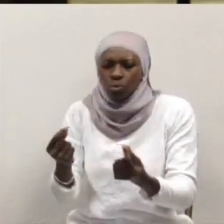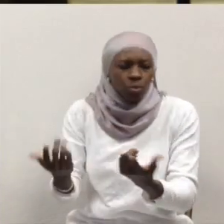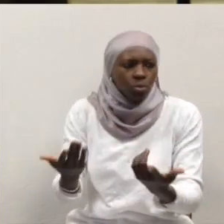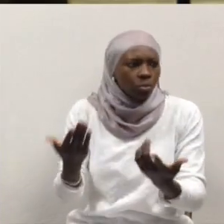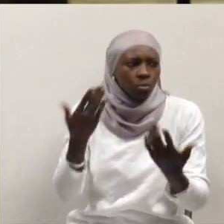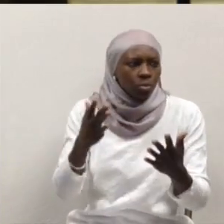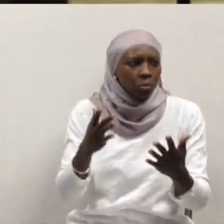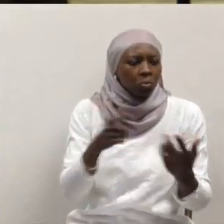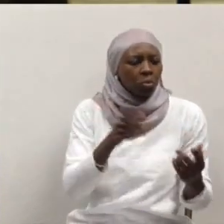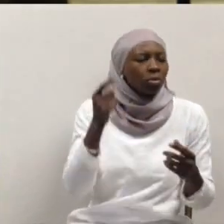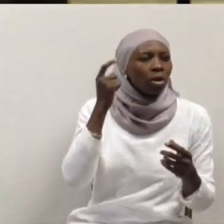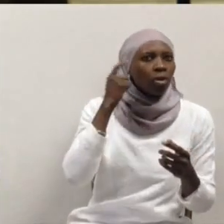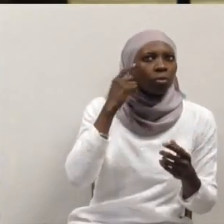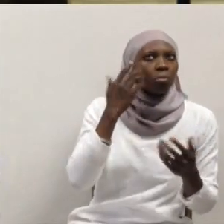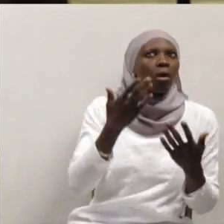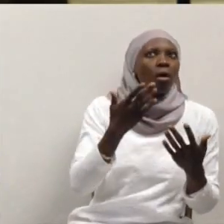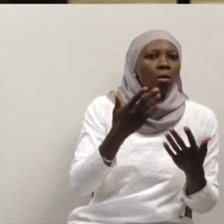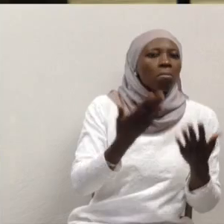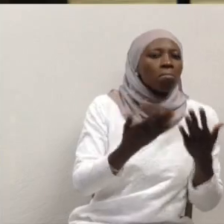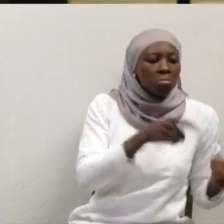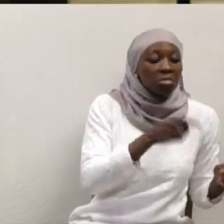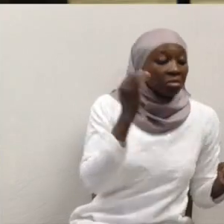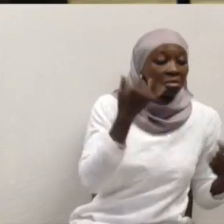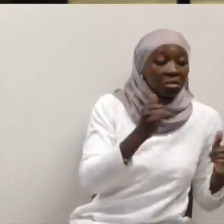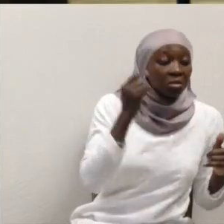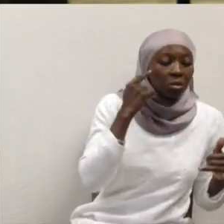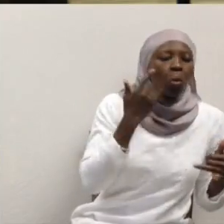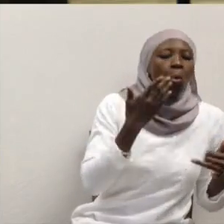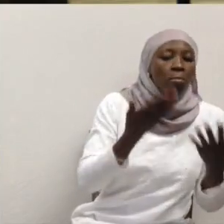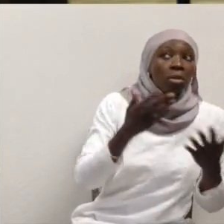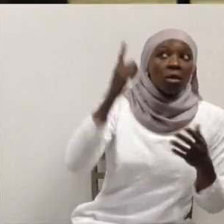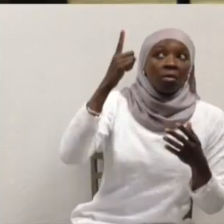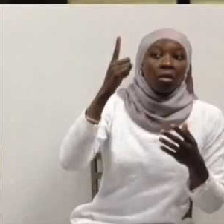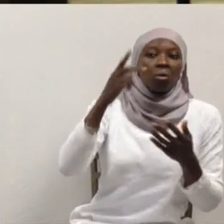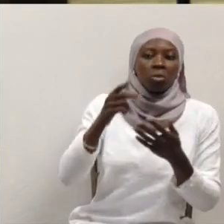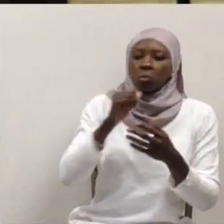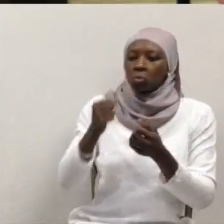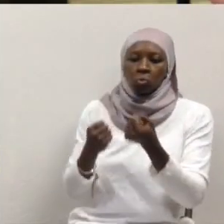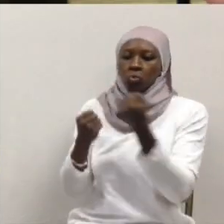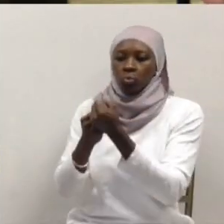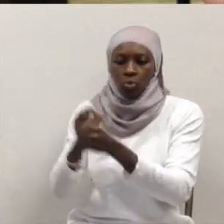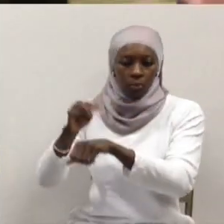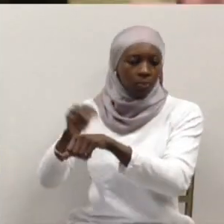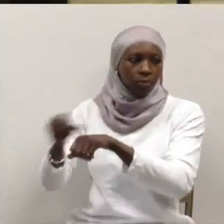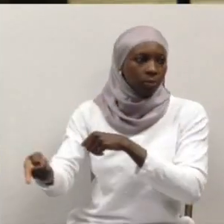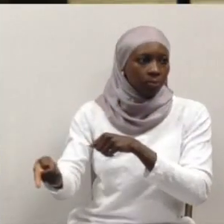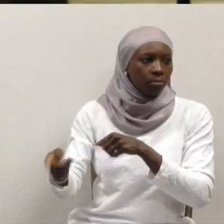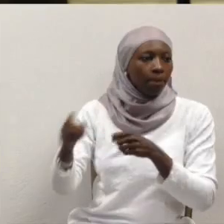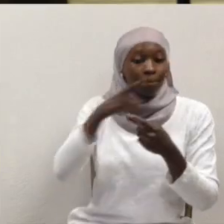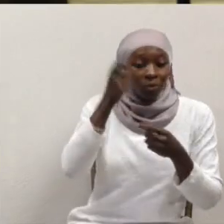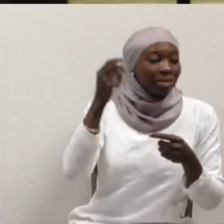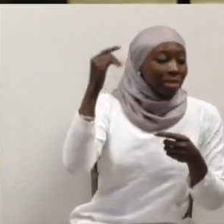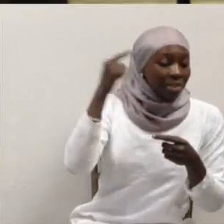they assumed evil, that Allah would let down the Muslims. They assumed that the power of the pagans is